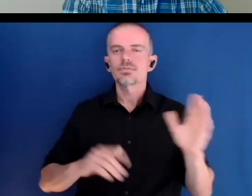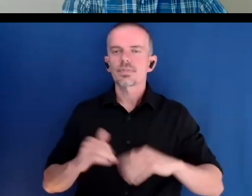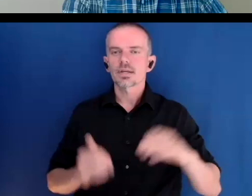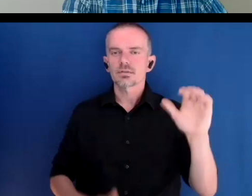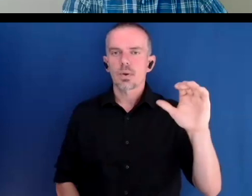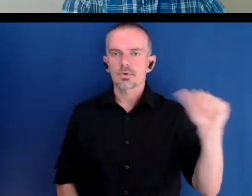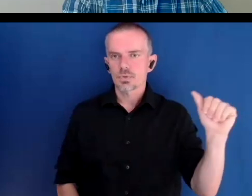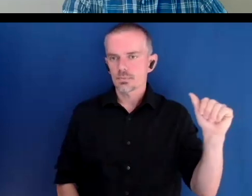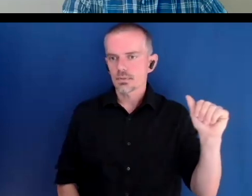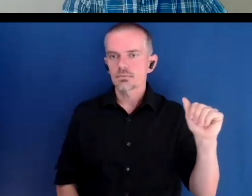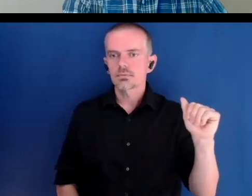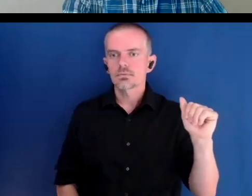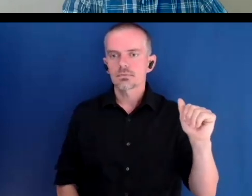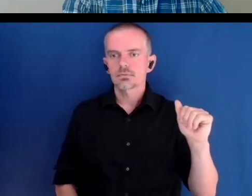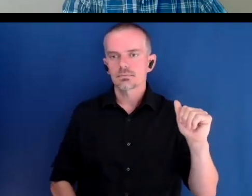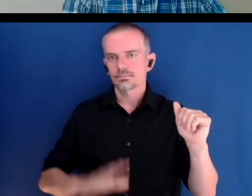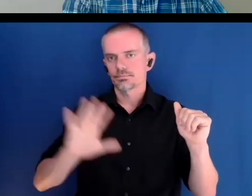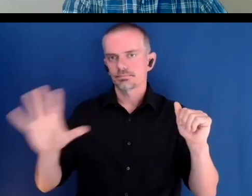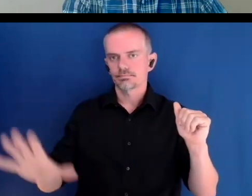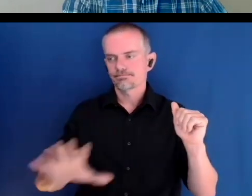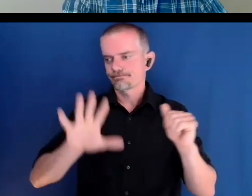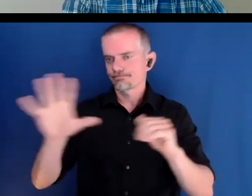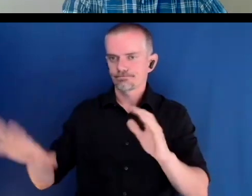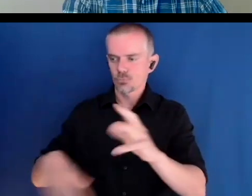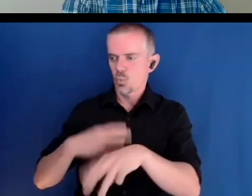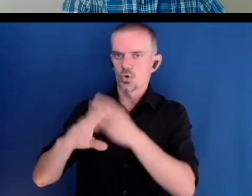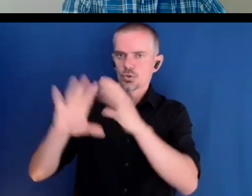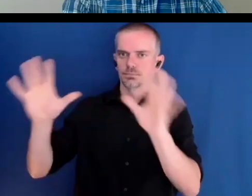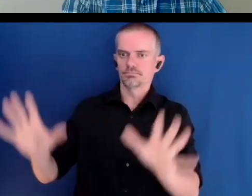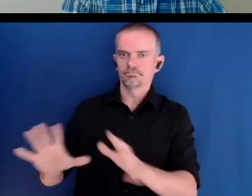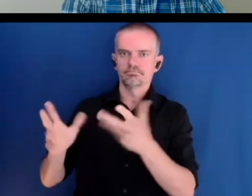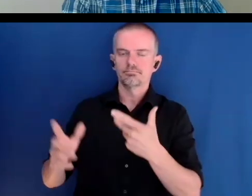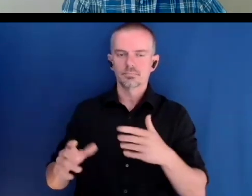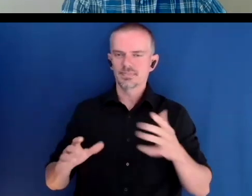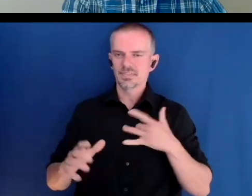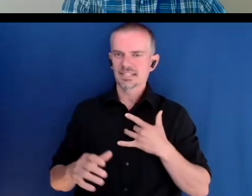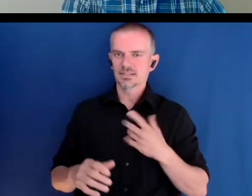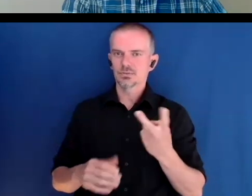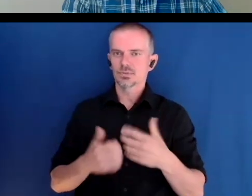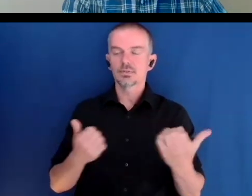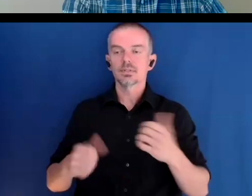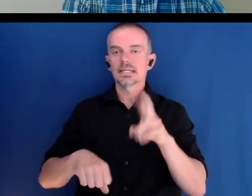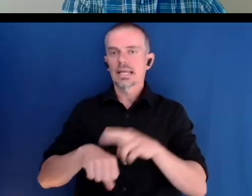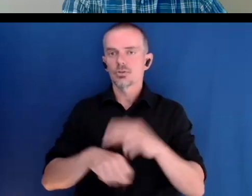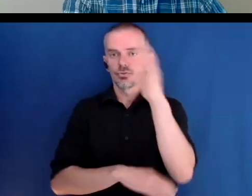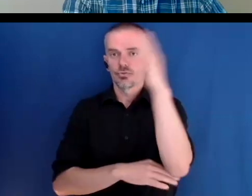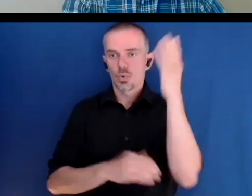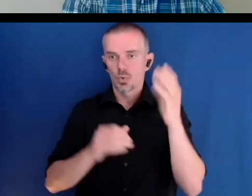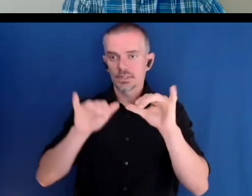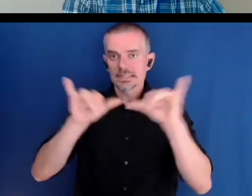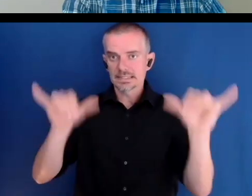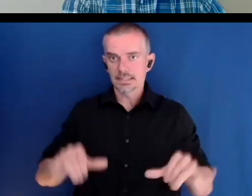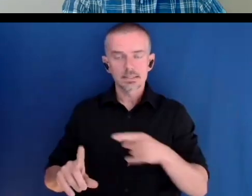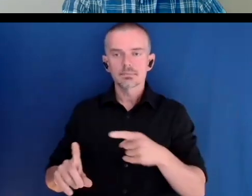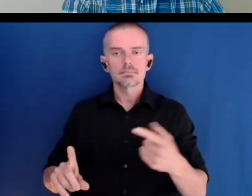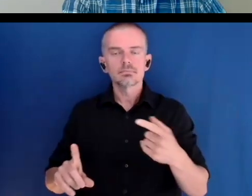agreement side of the sort of two tool sets. The National Forest System doesn't have